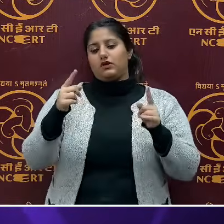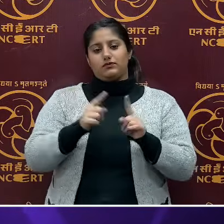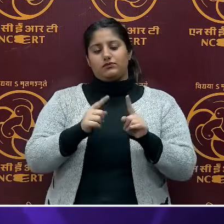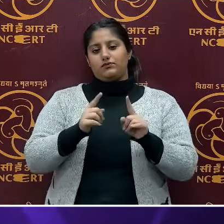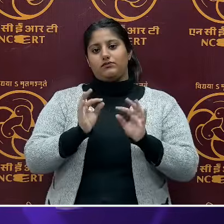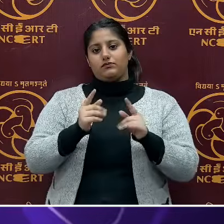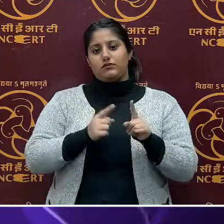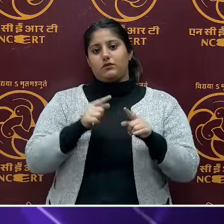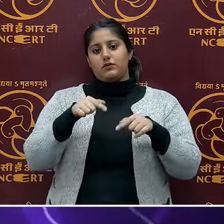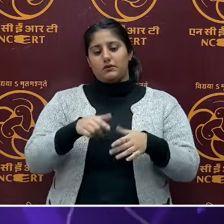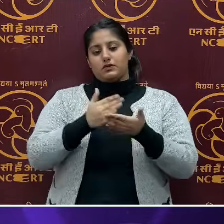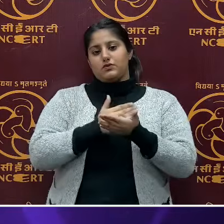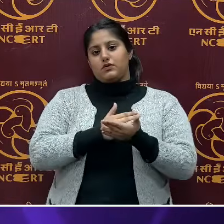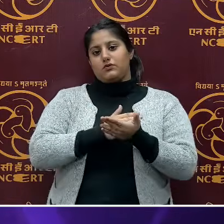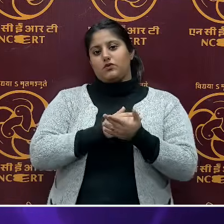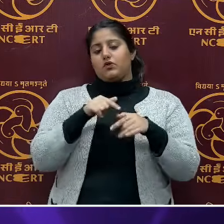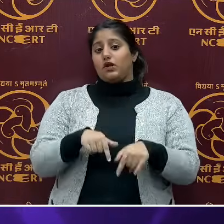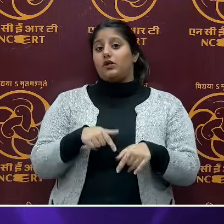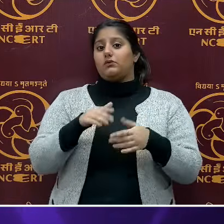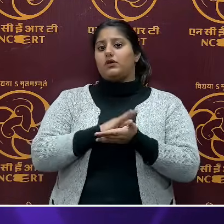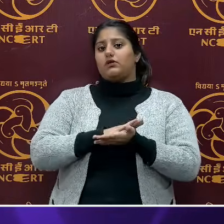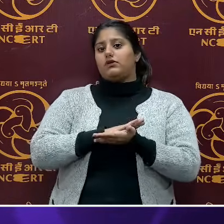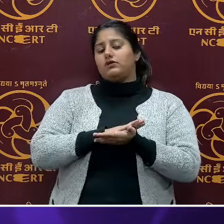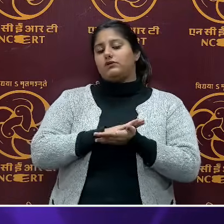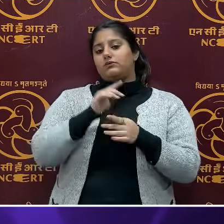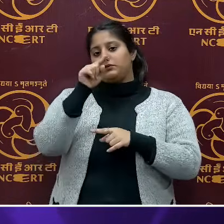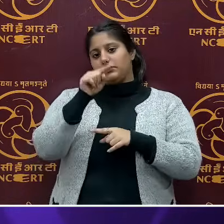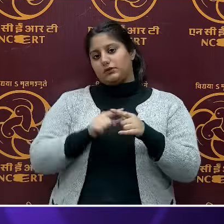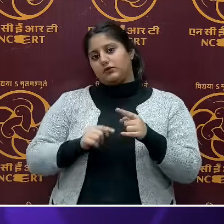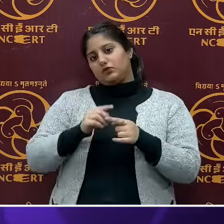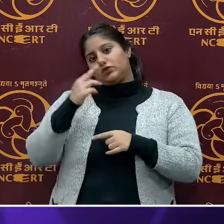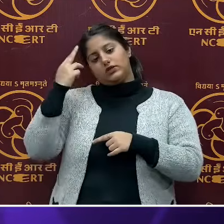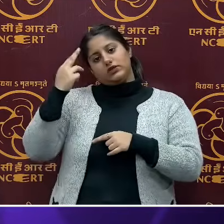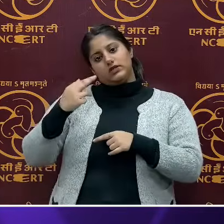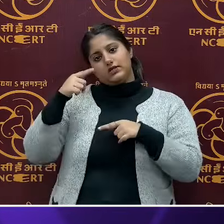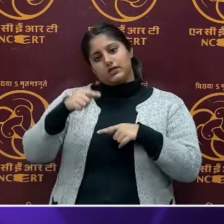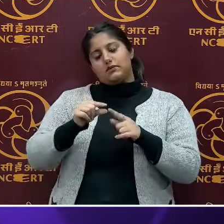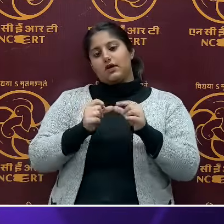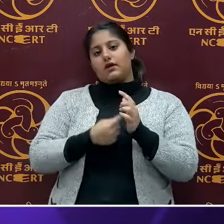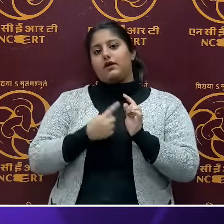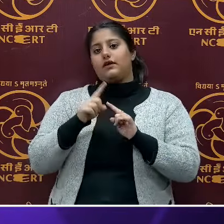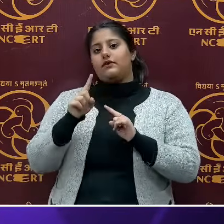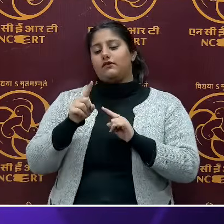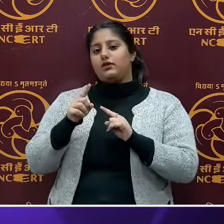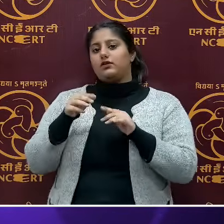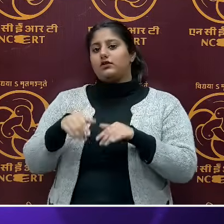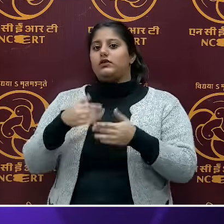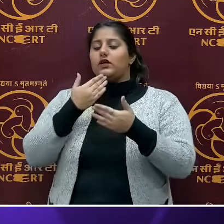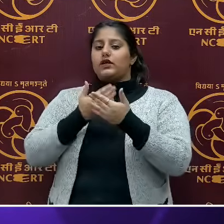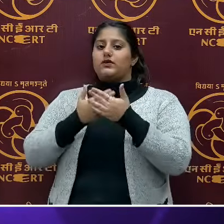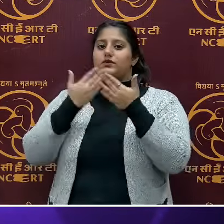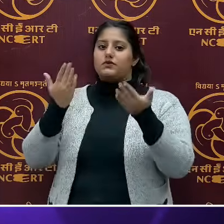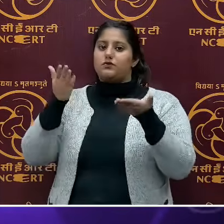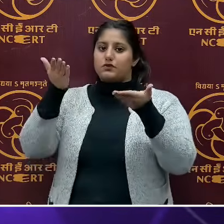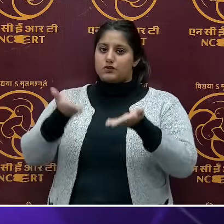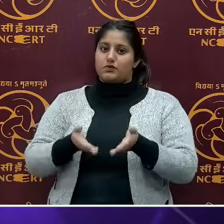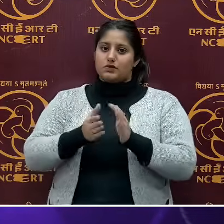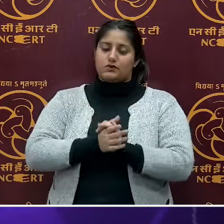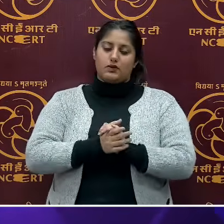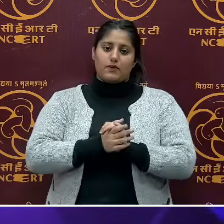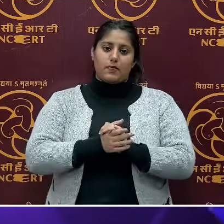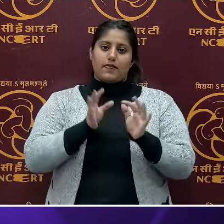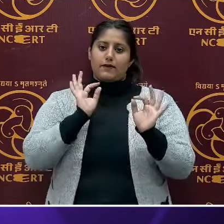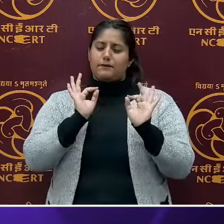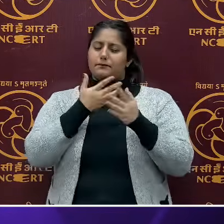session, we have to wrap up this proportional reasoning topic part 1 here. Ma'am, thank you so much. Thank you For your time and contribution. Very